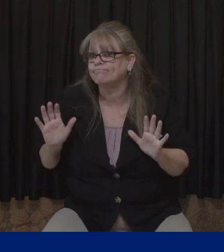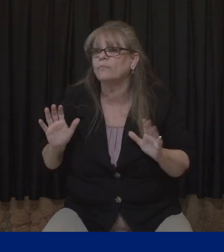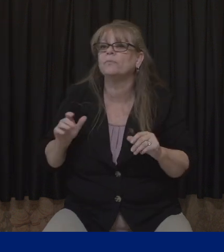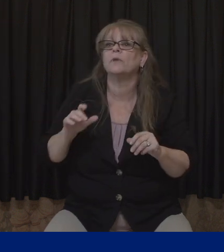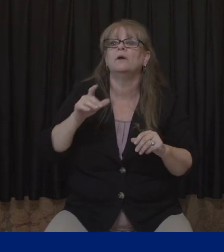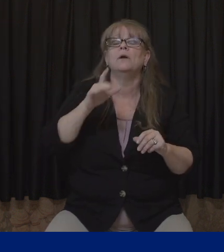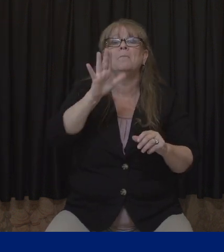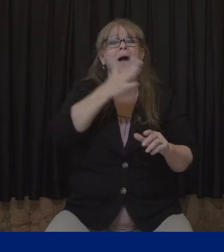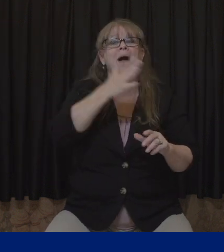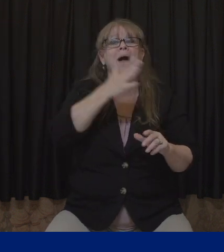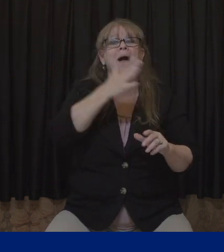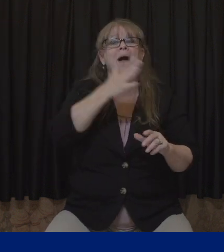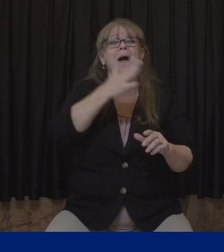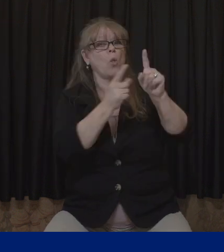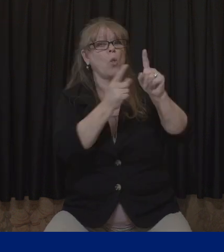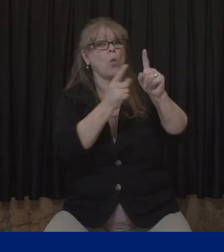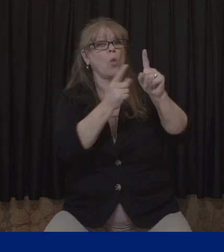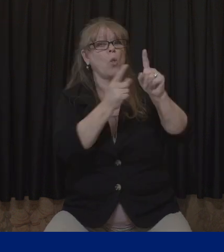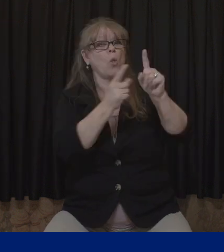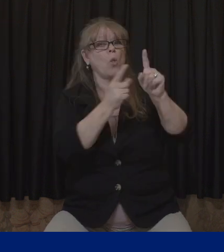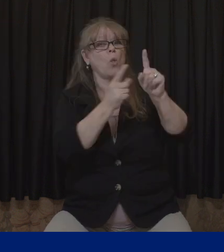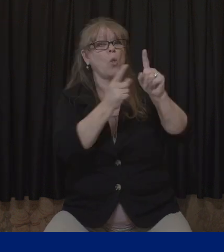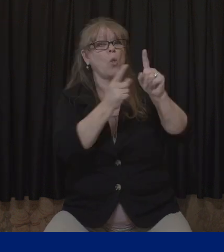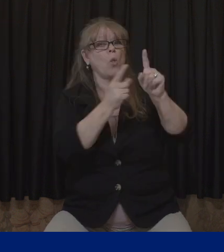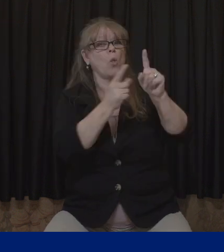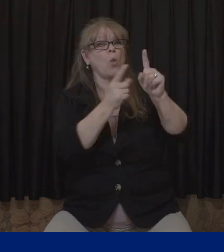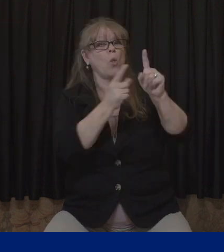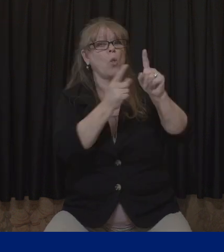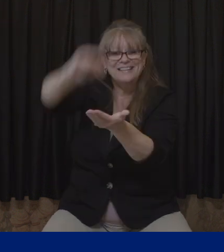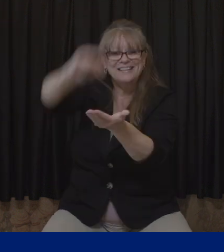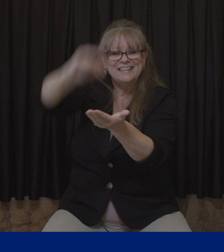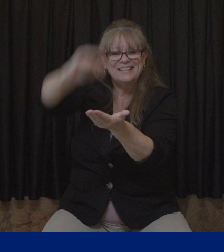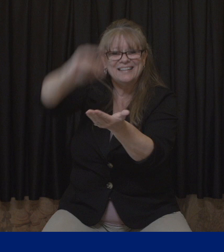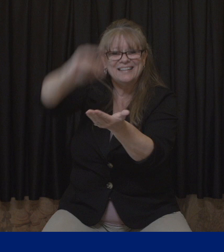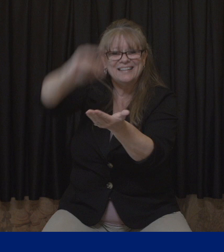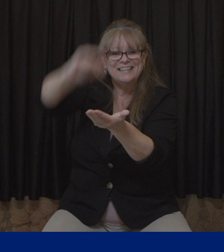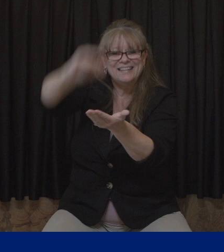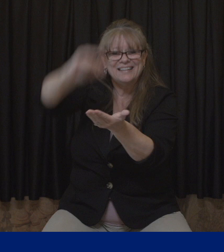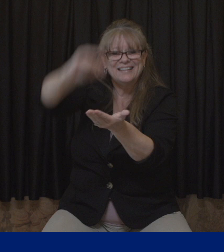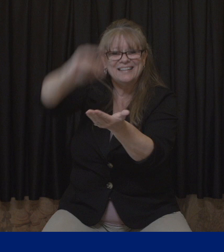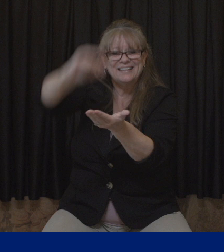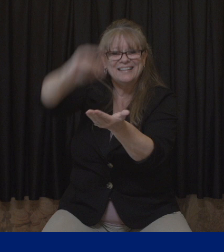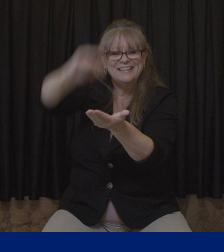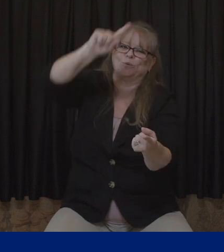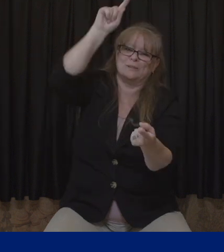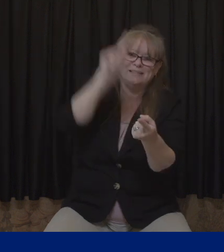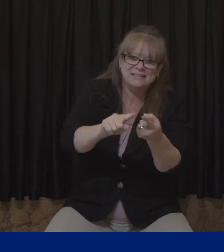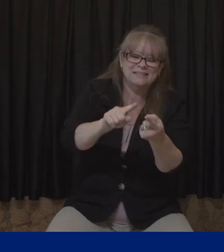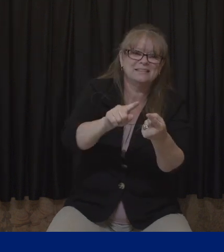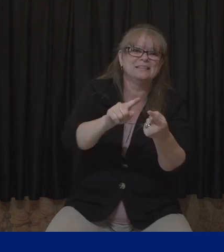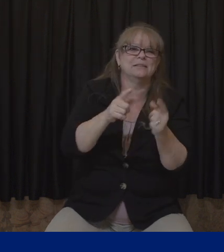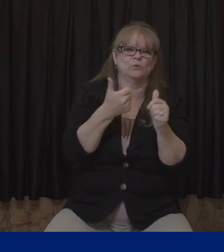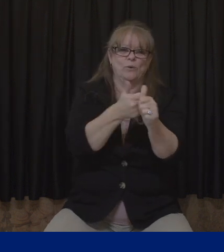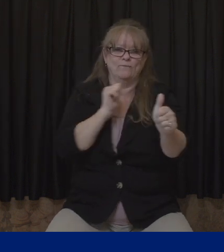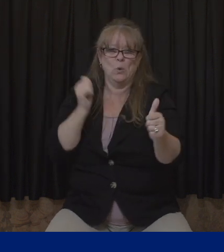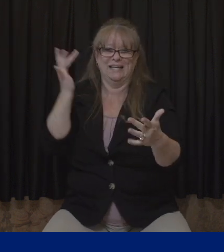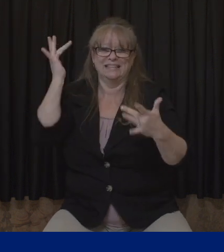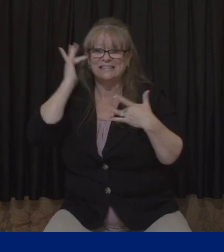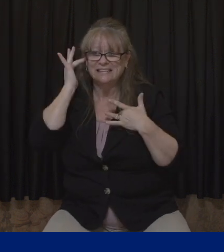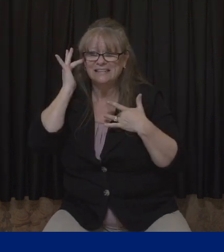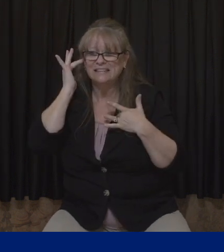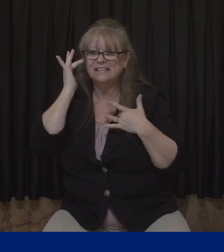curve and make sure we had the medical capacity to give everybody who contracted COVID or other diseases a fighting chance to survive, to get